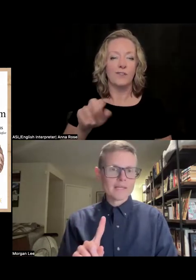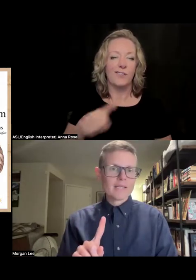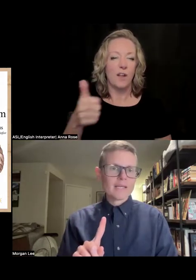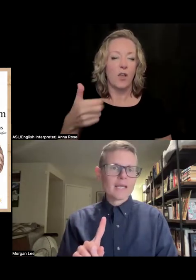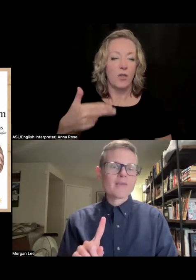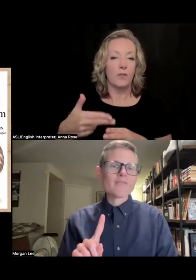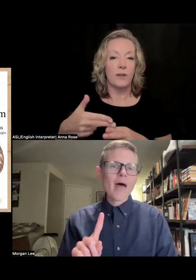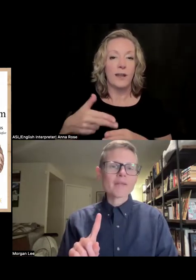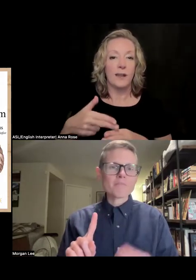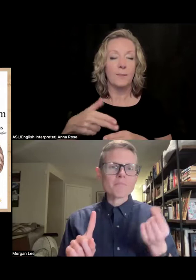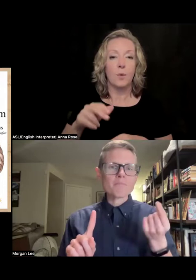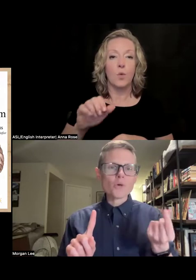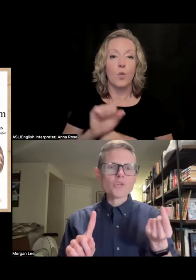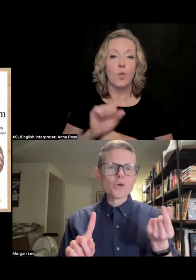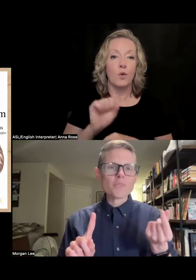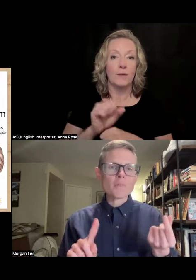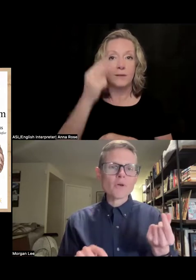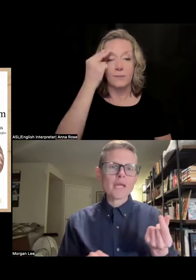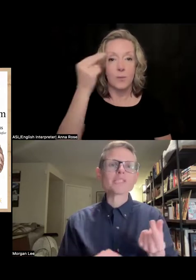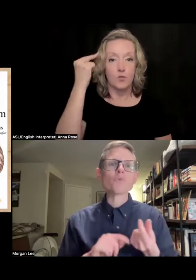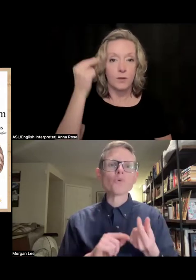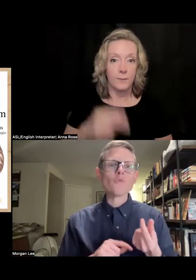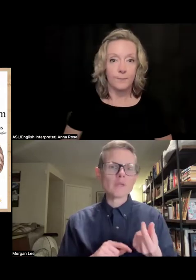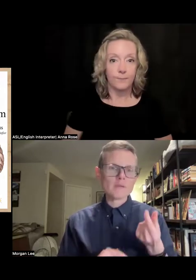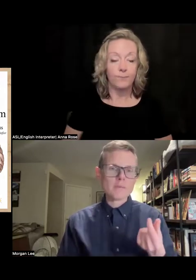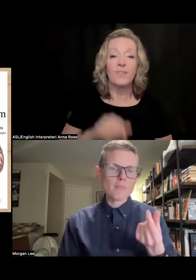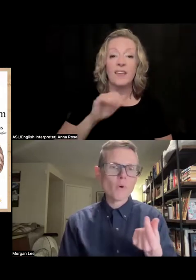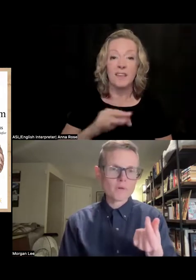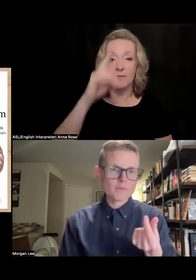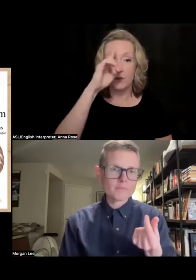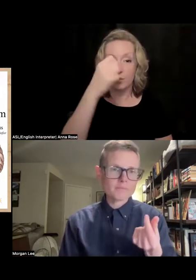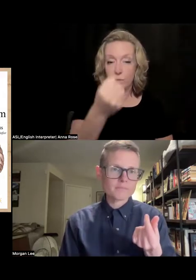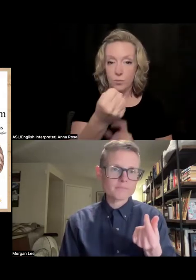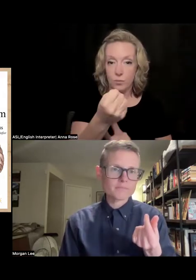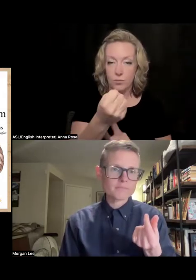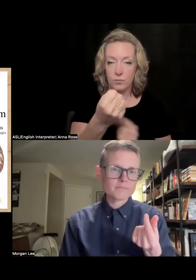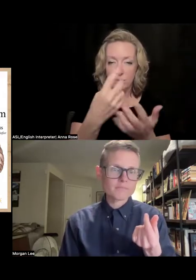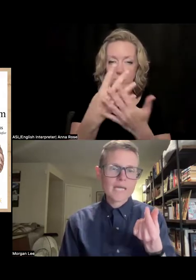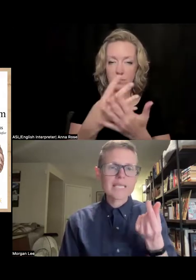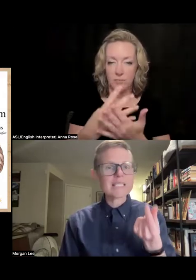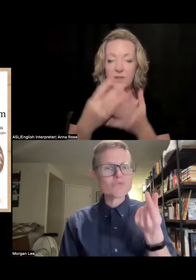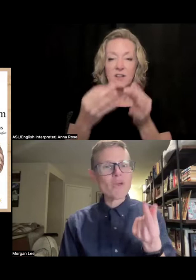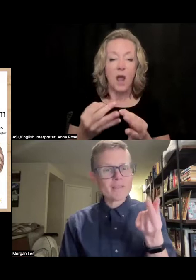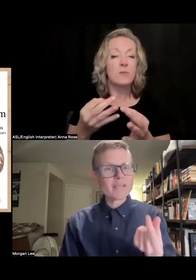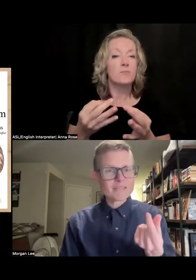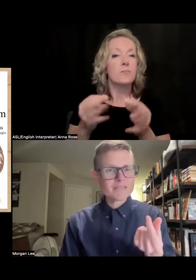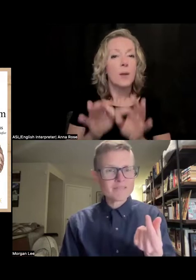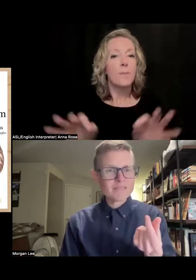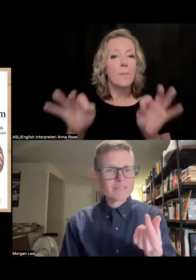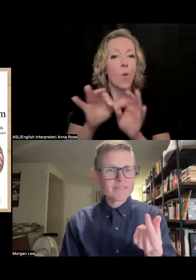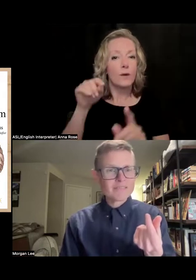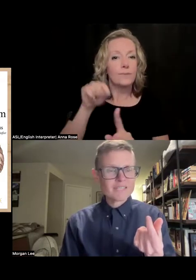that if that short-term memory has proven to be important. Is this